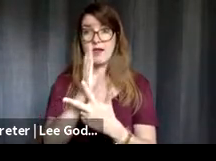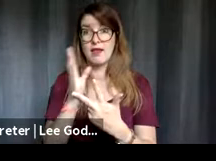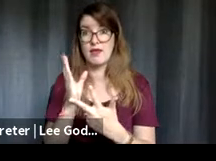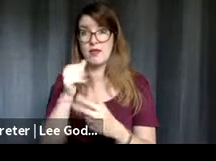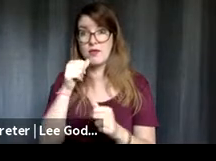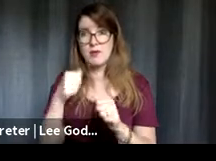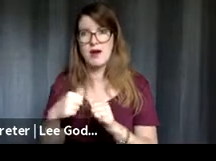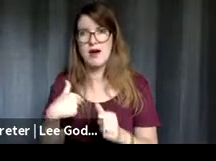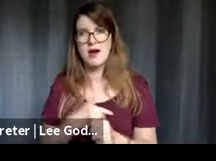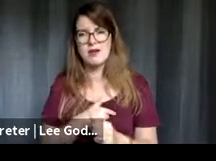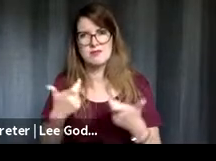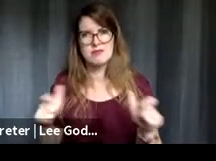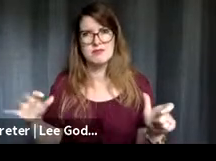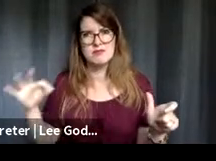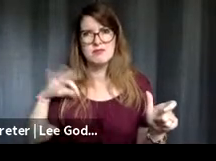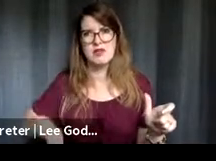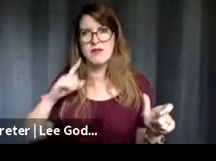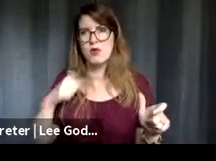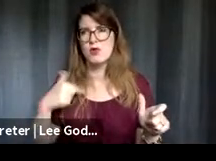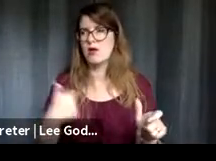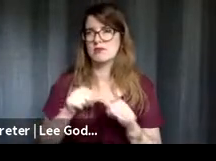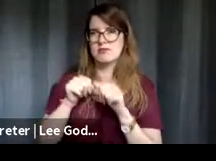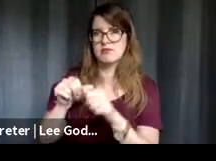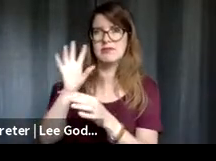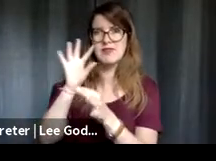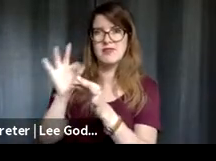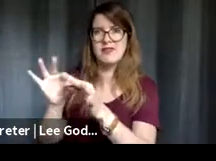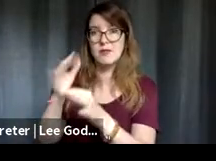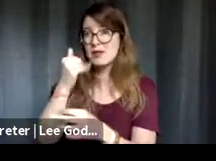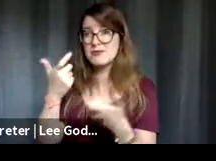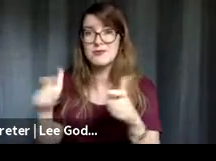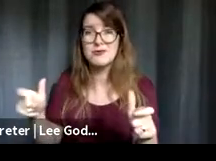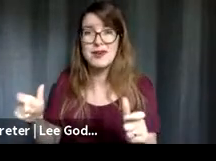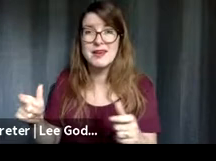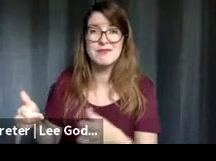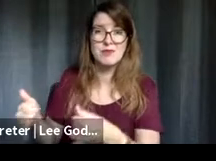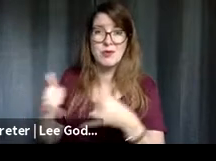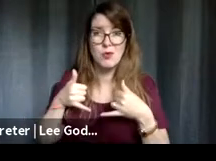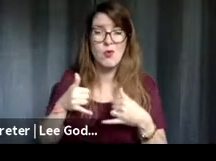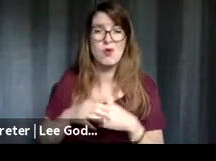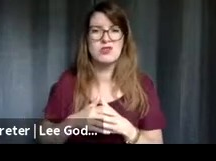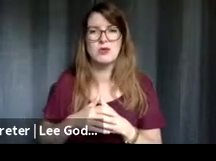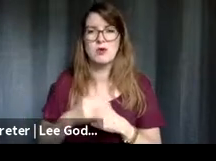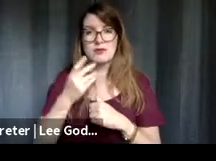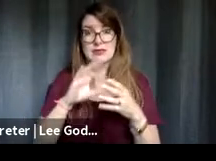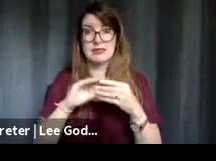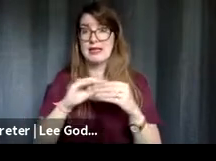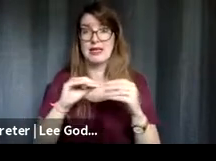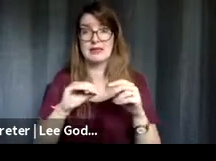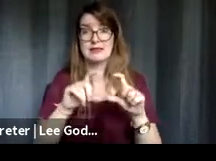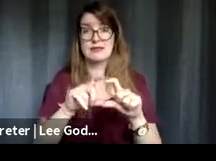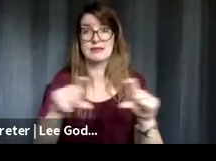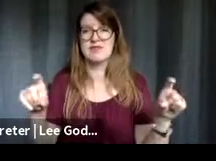also of great benefit to us to be faithful, because there's great reward. So in Matthew 25, Jesus says, the